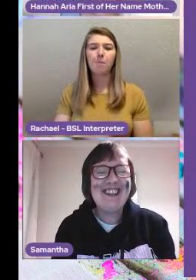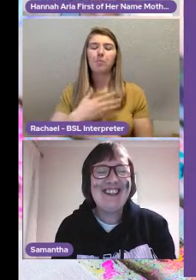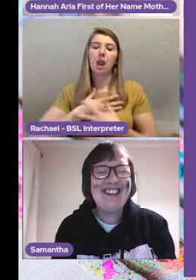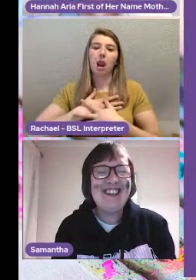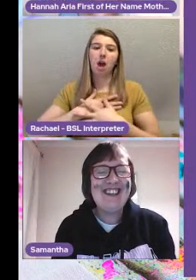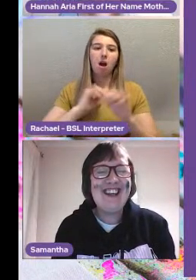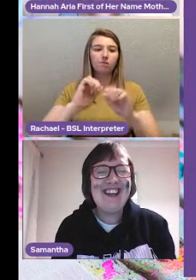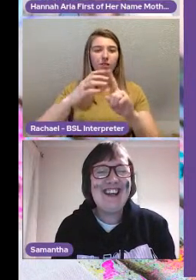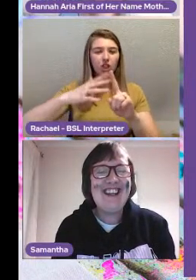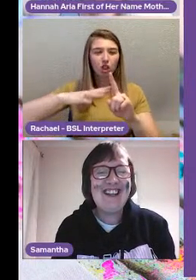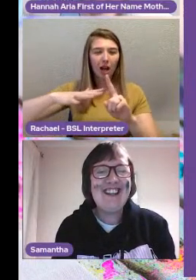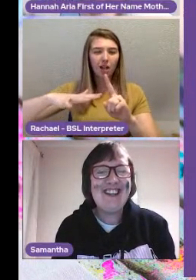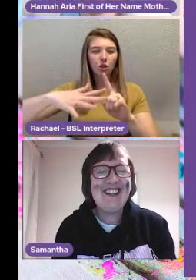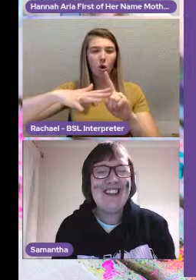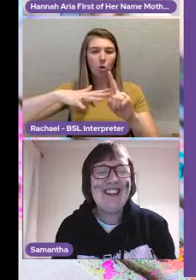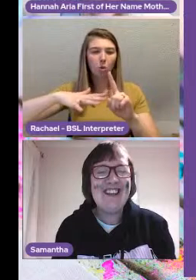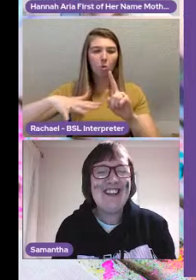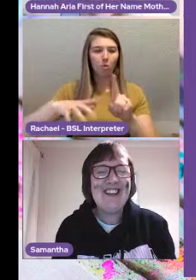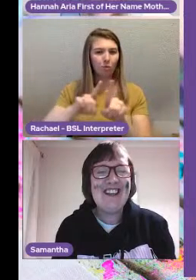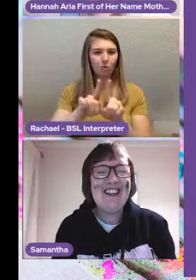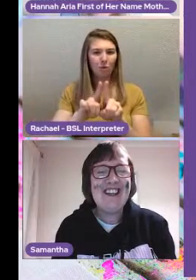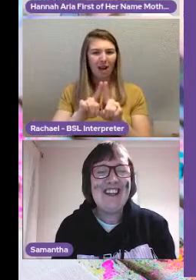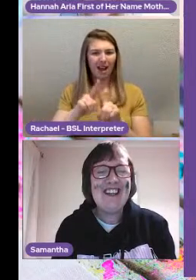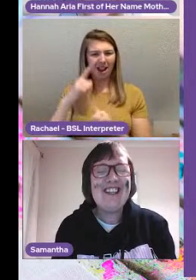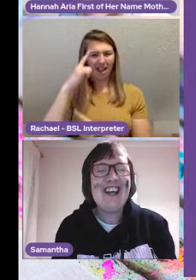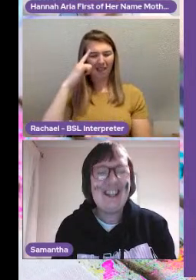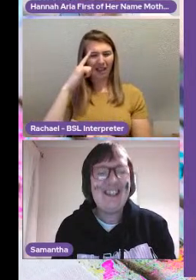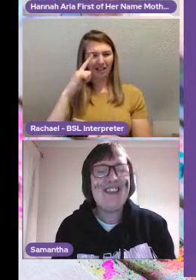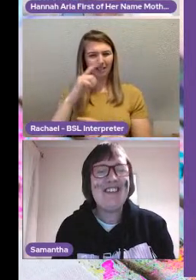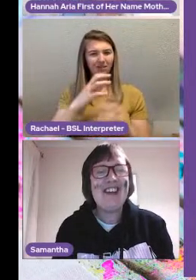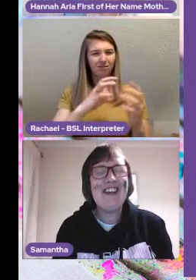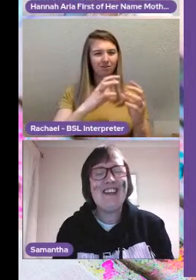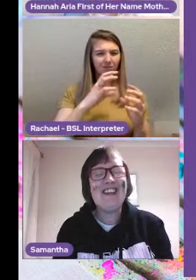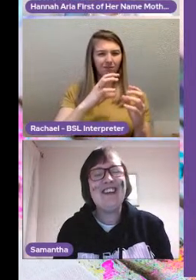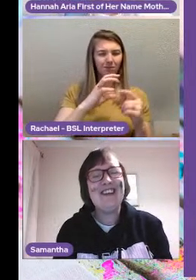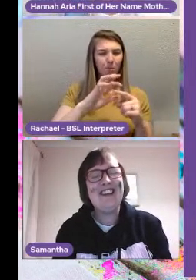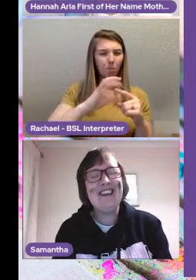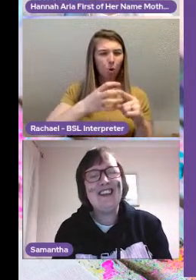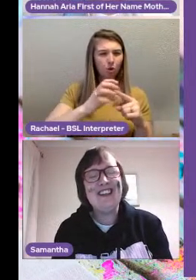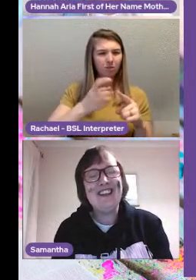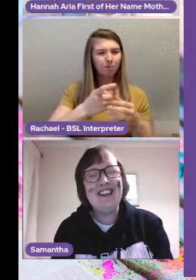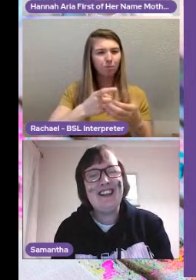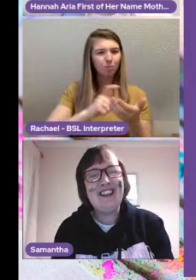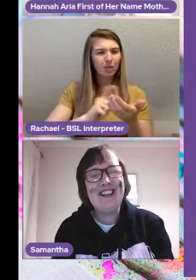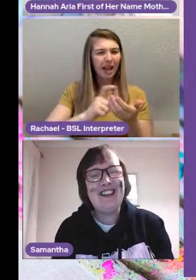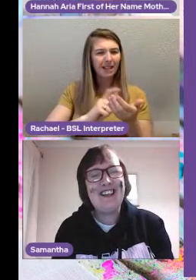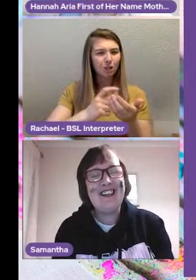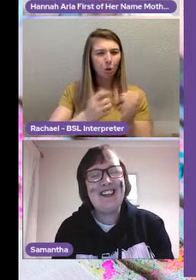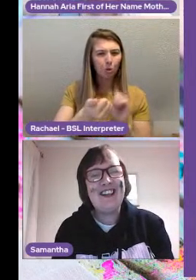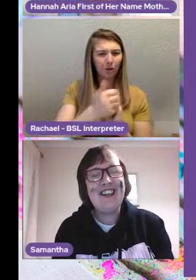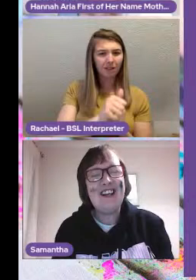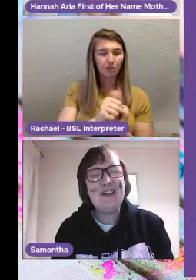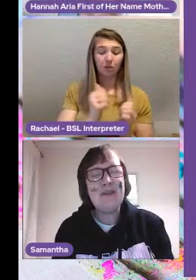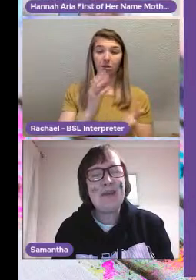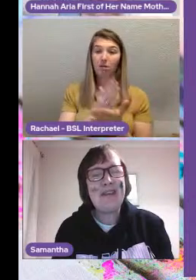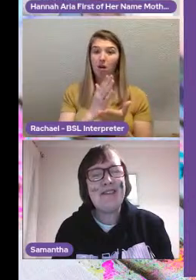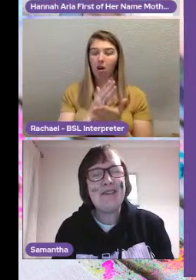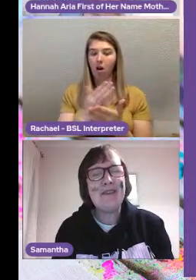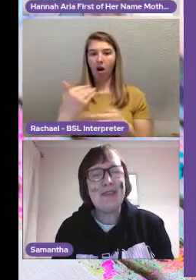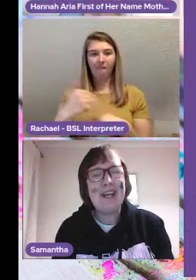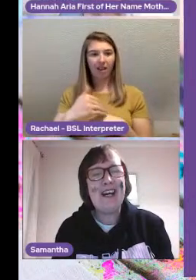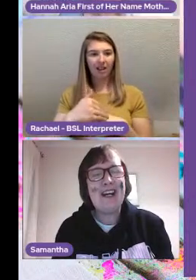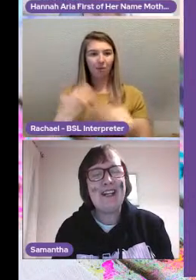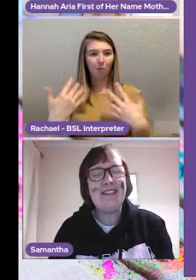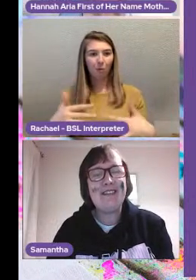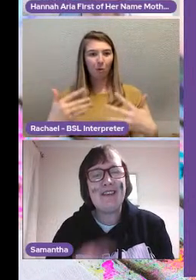sort of, is it a potato next to it? It's really effective, really effective. I used a